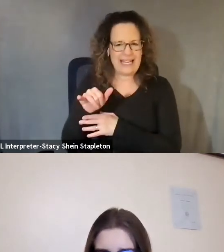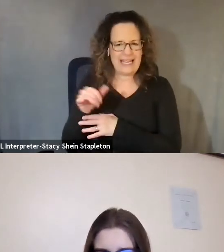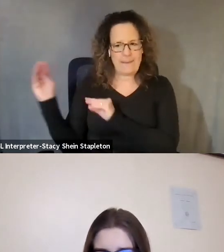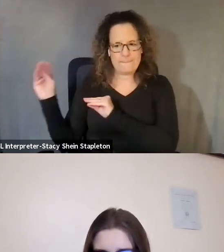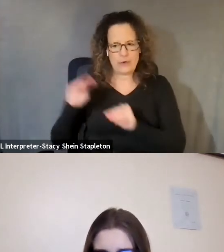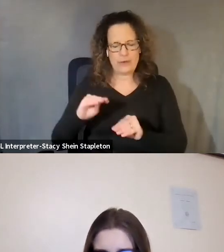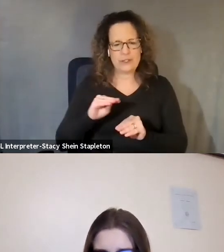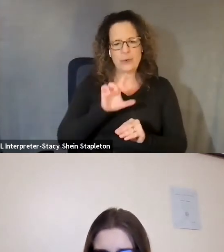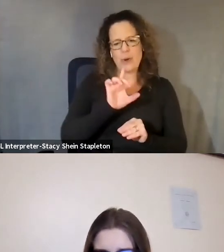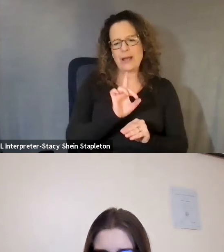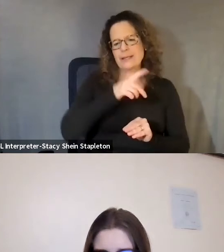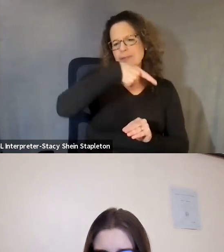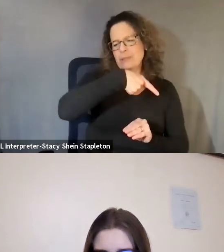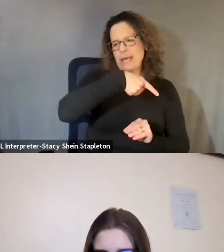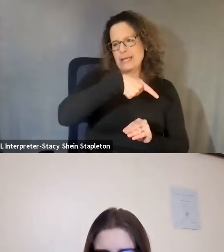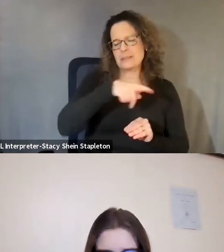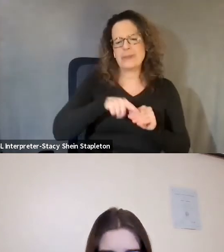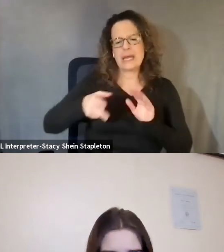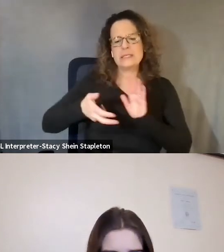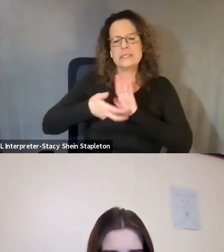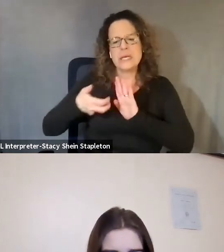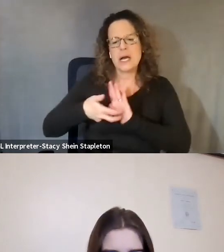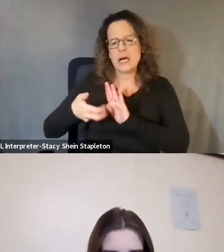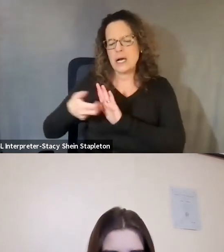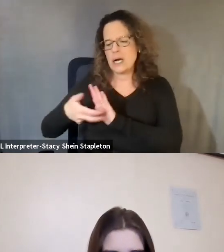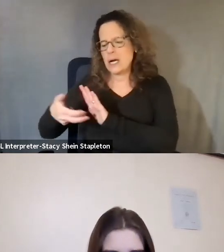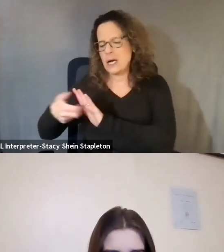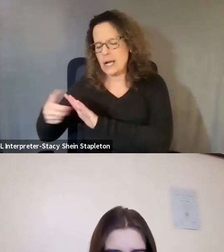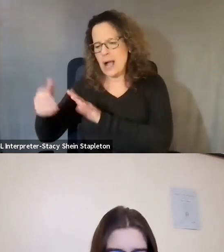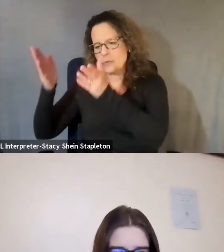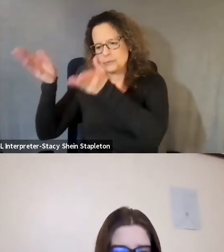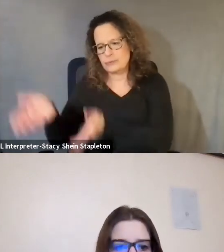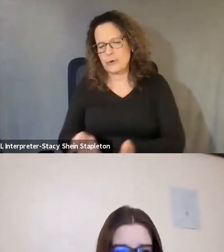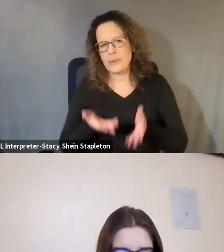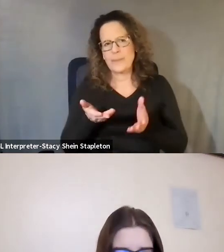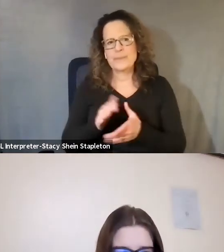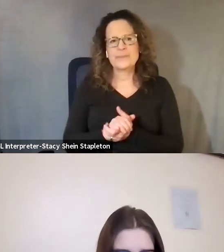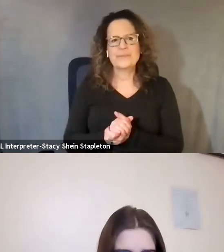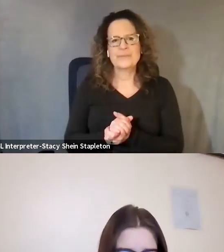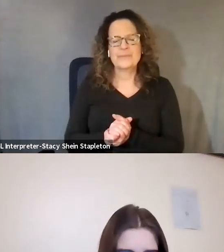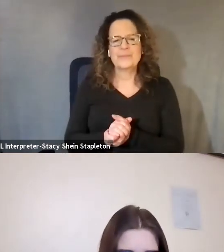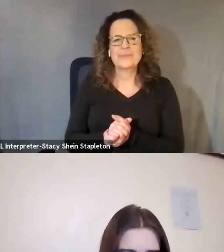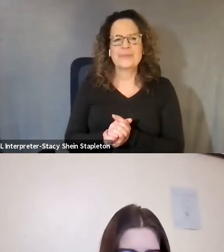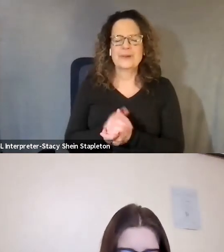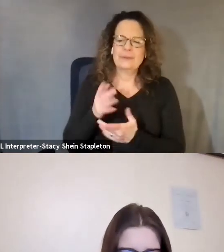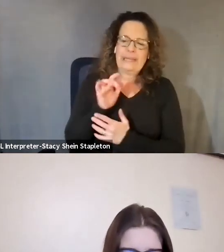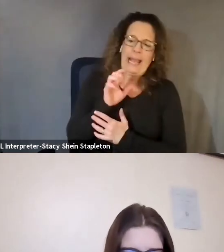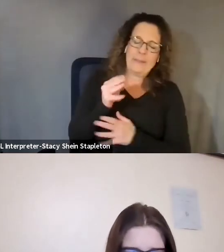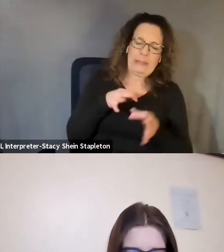Plaines River. But by digging it, they made unless Cam knows a more detailed